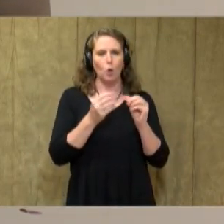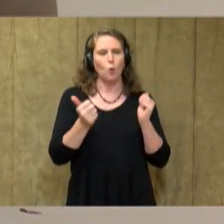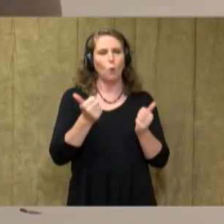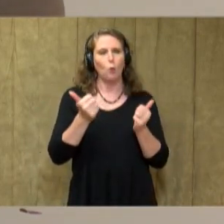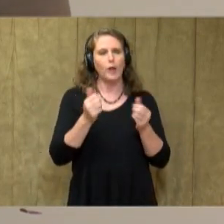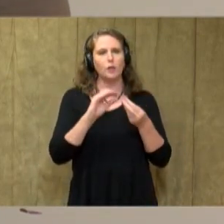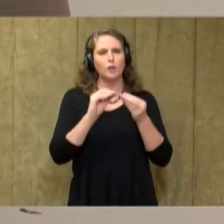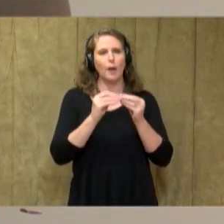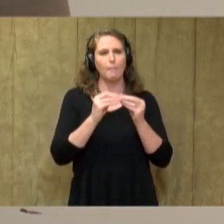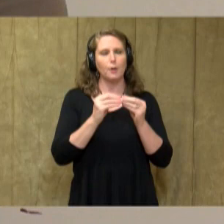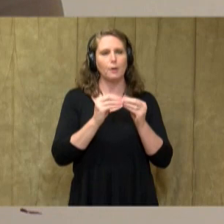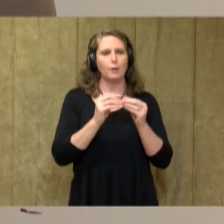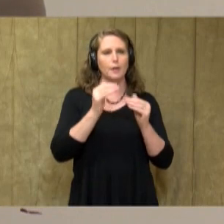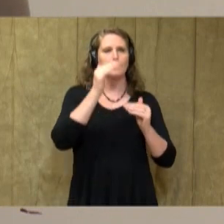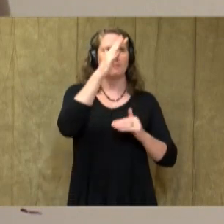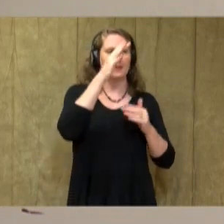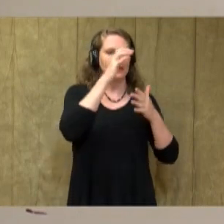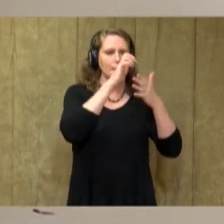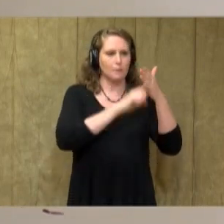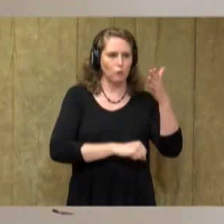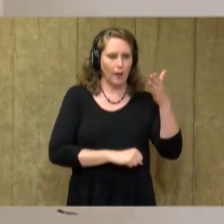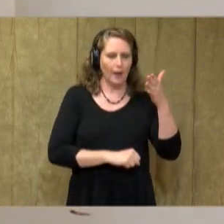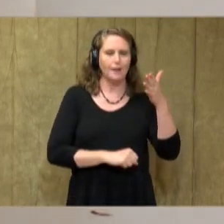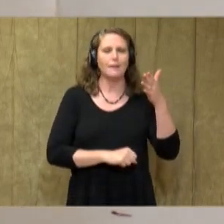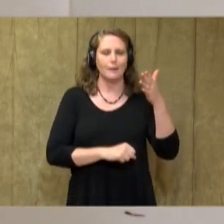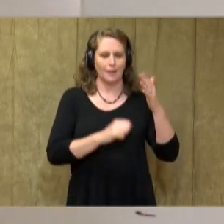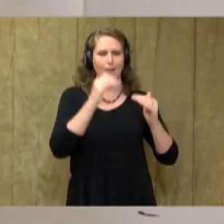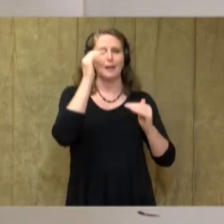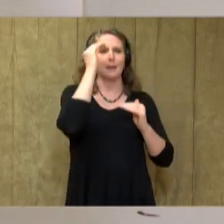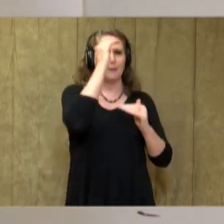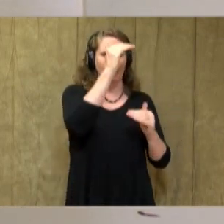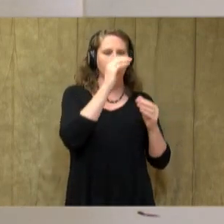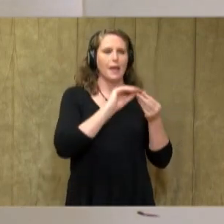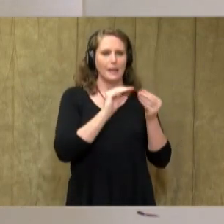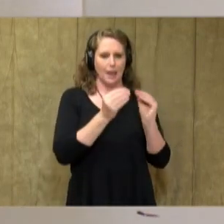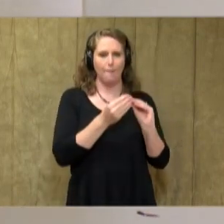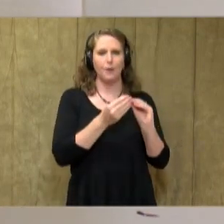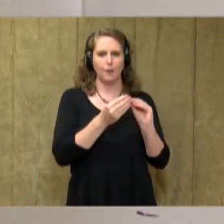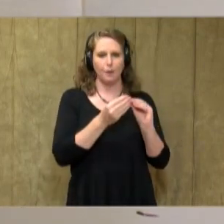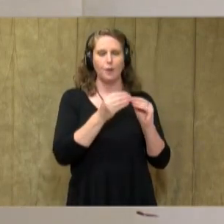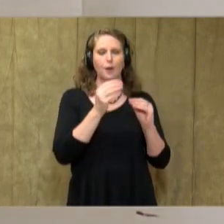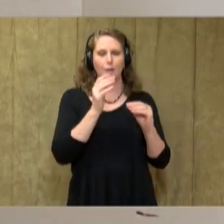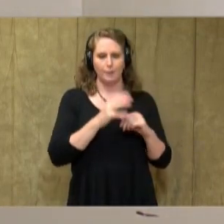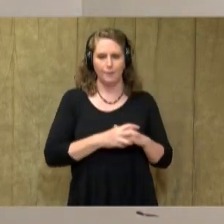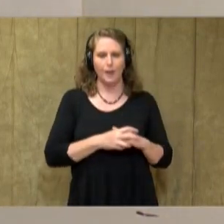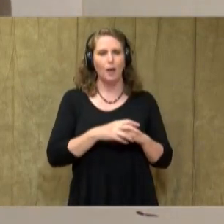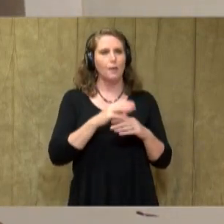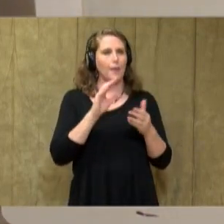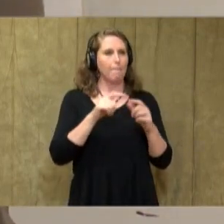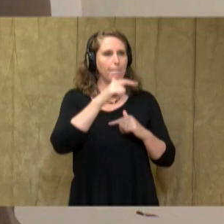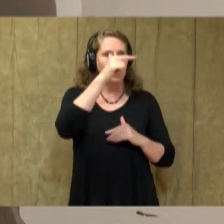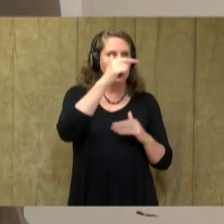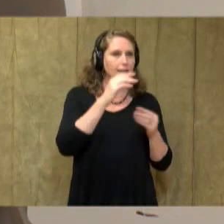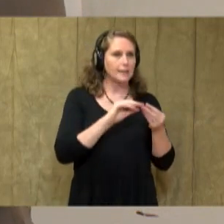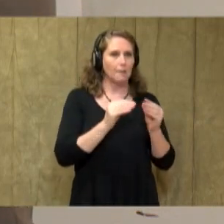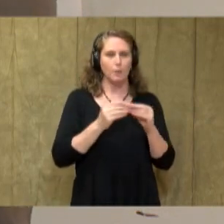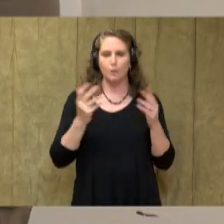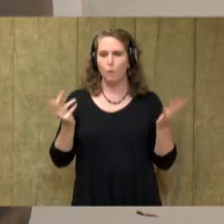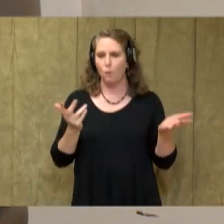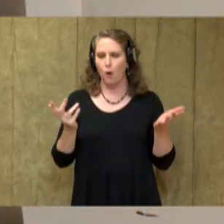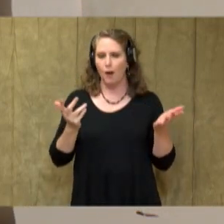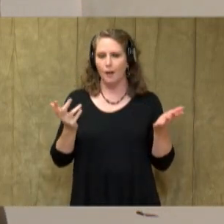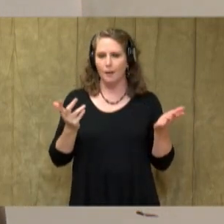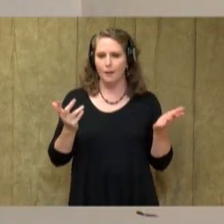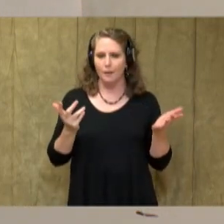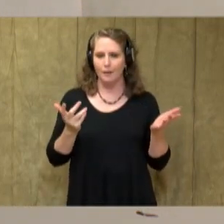from? That's right, I'm going to take away from our bigger number. And what is our bigger number? The